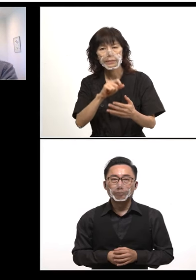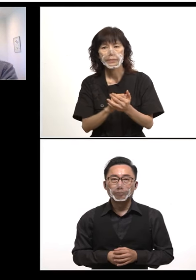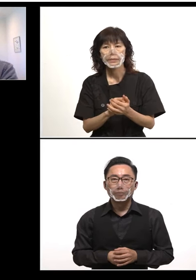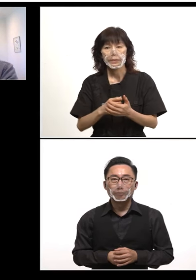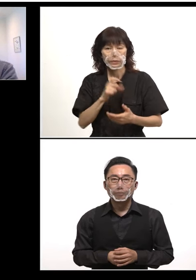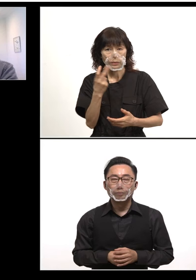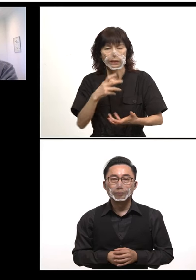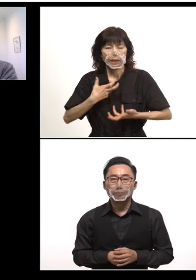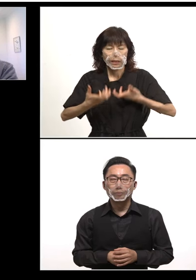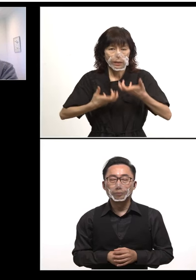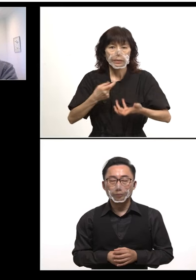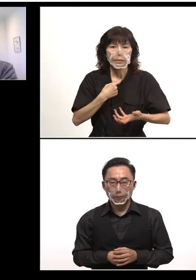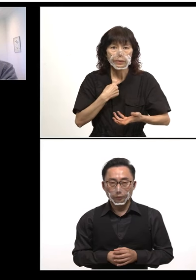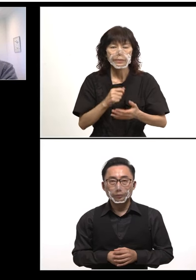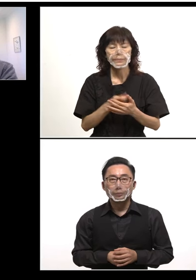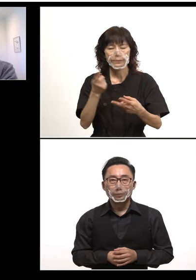intention